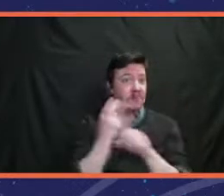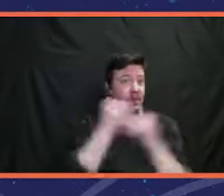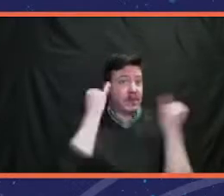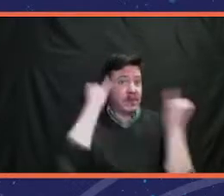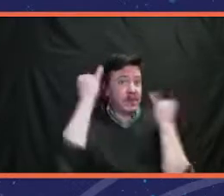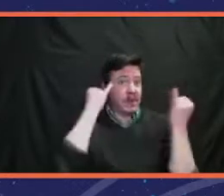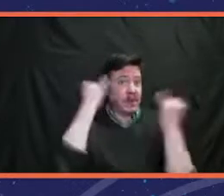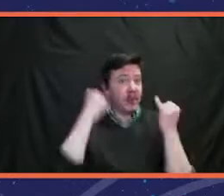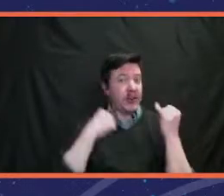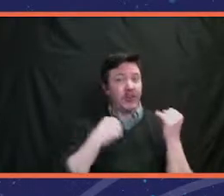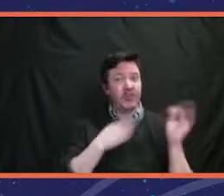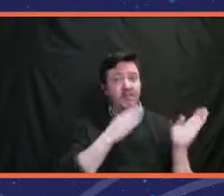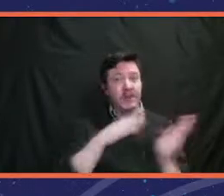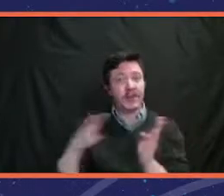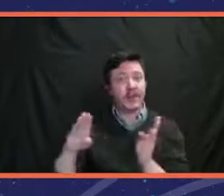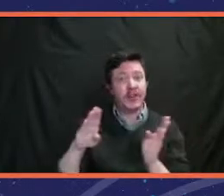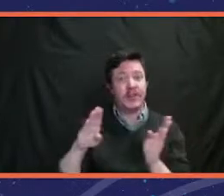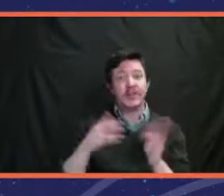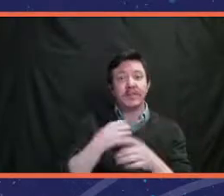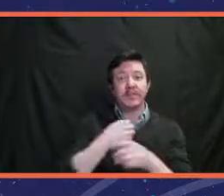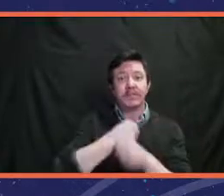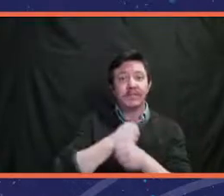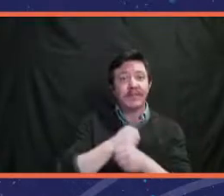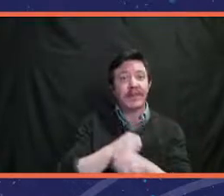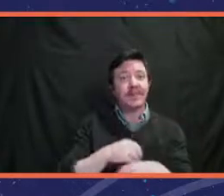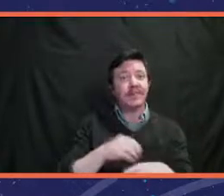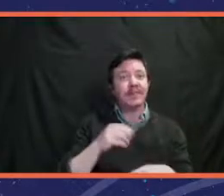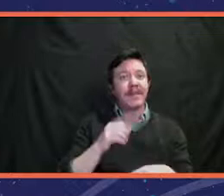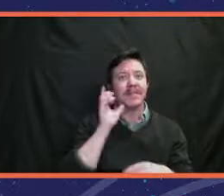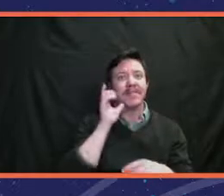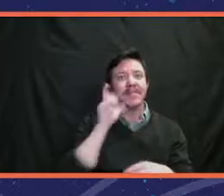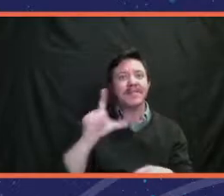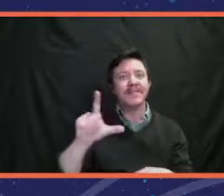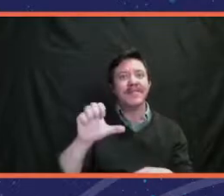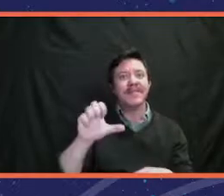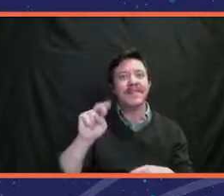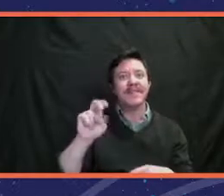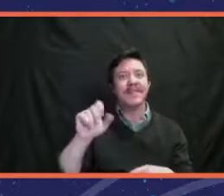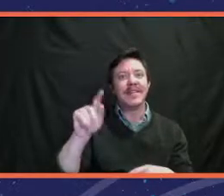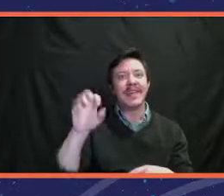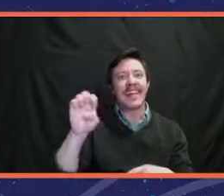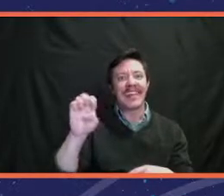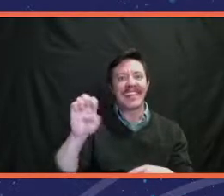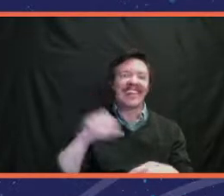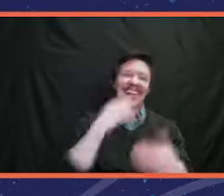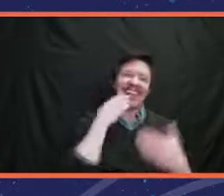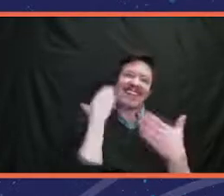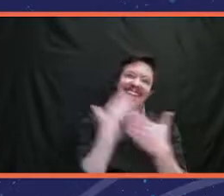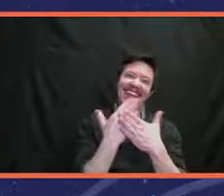make lemonade. All right, thank you all.